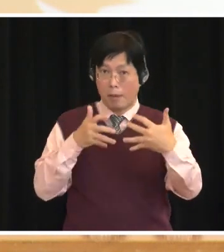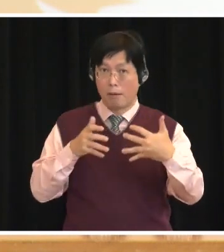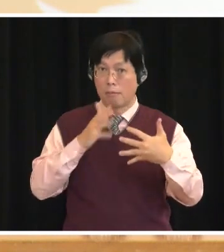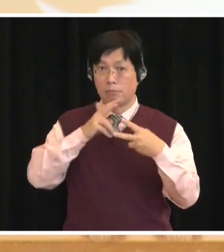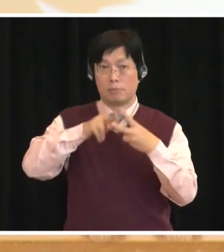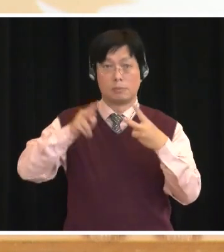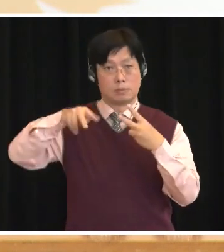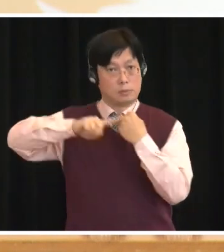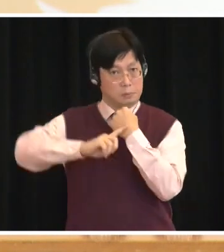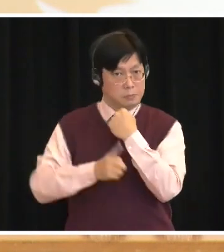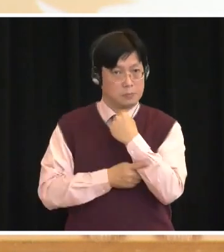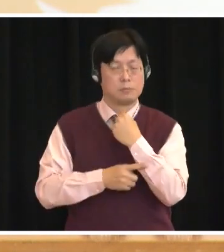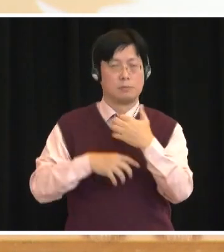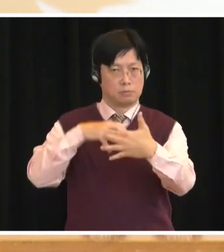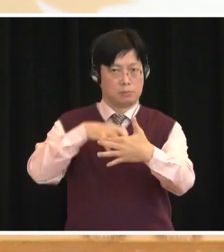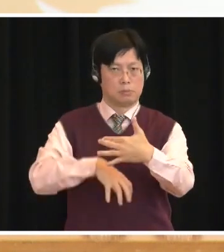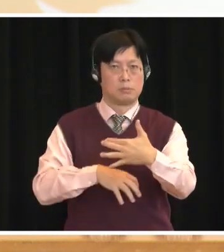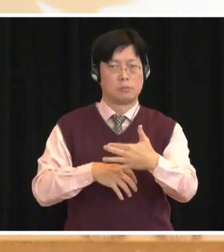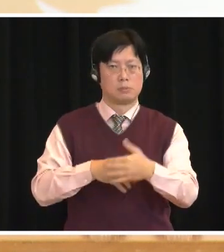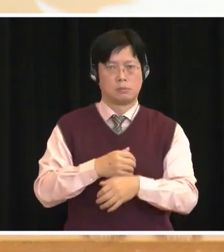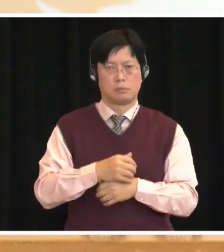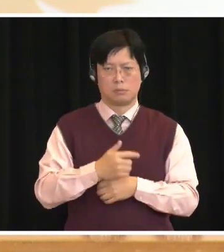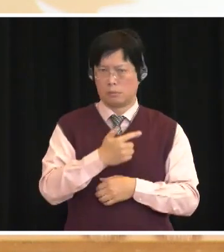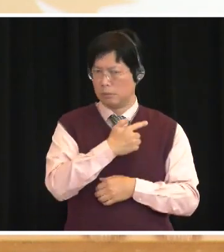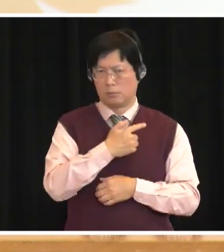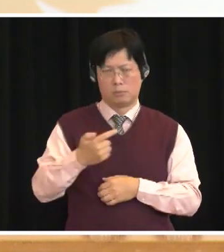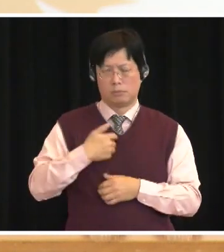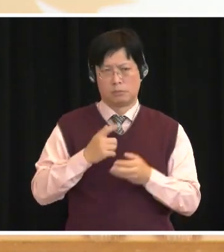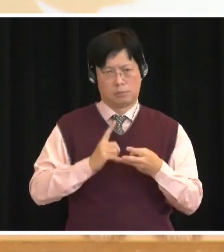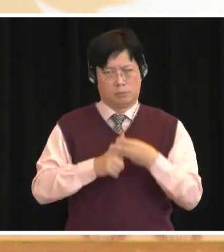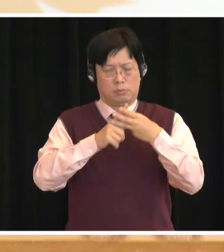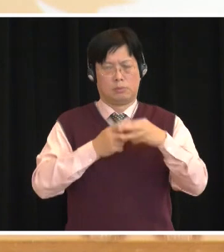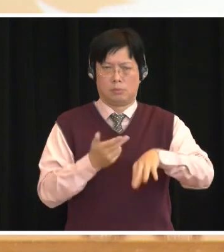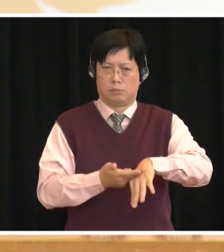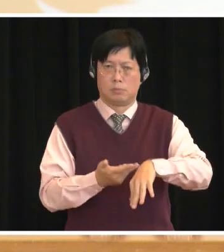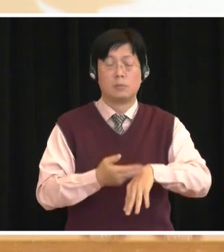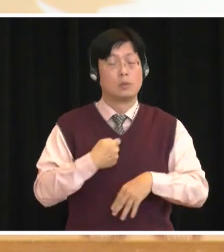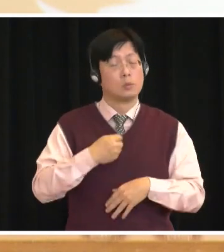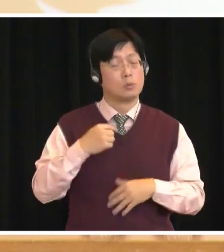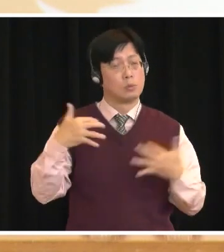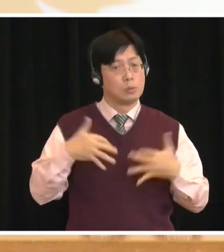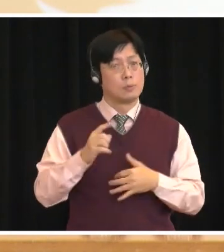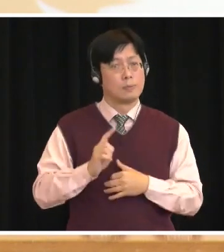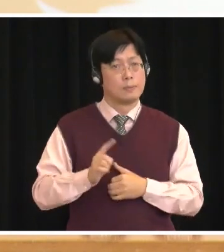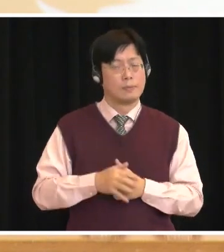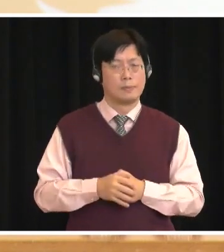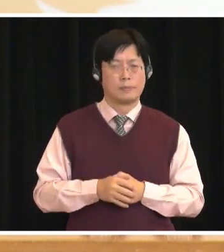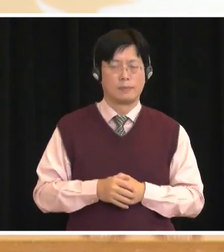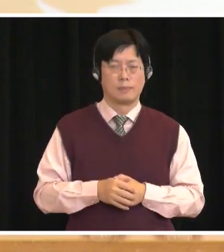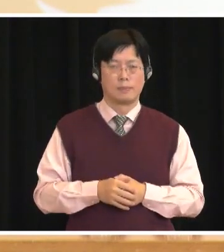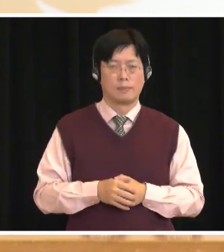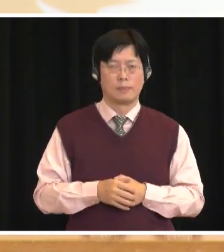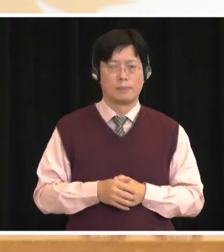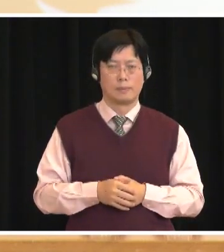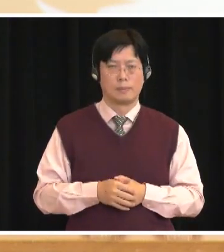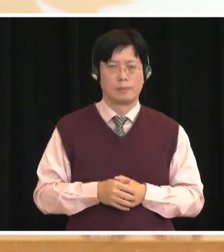place in court, question is, are there rules, are there practices